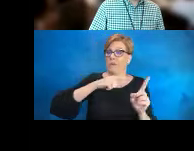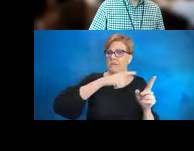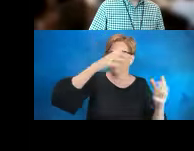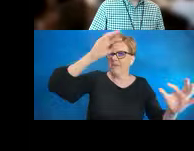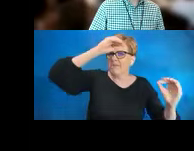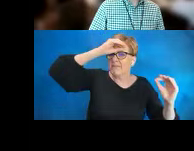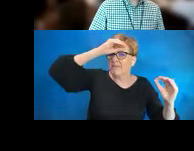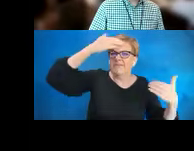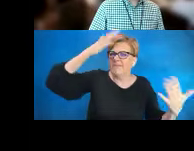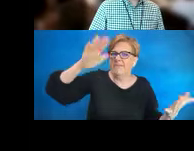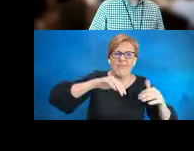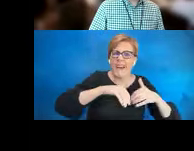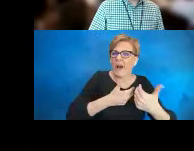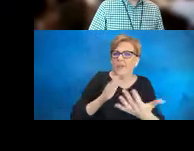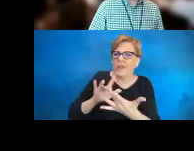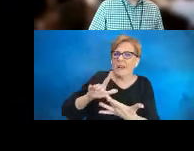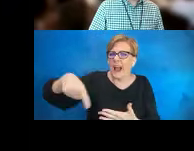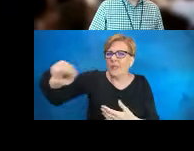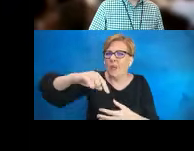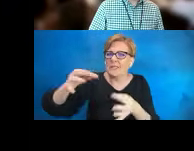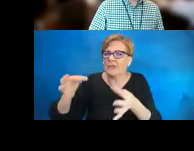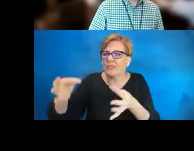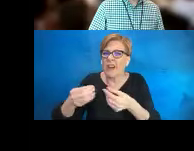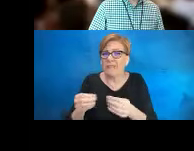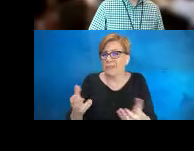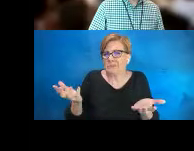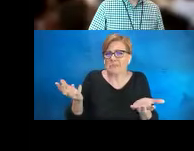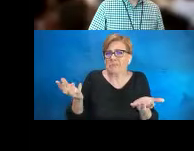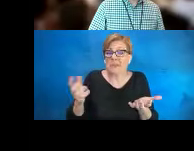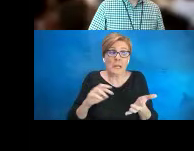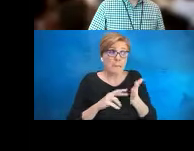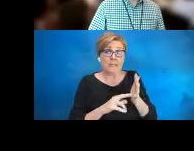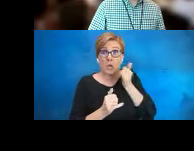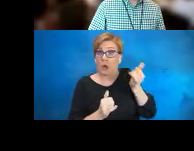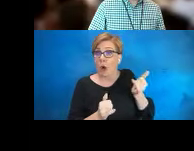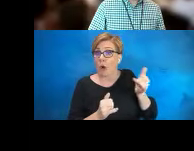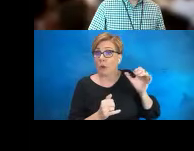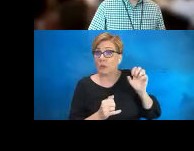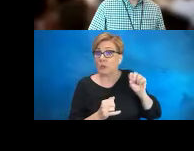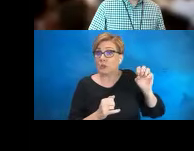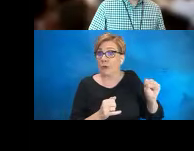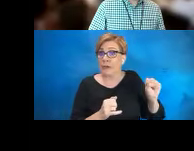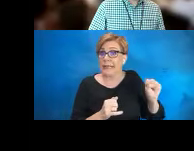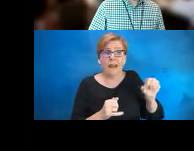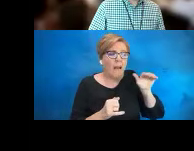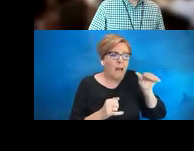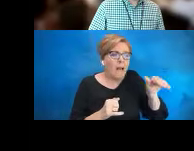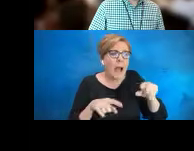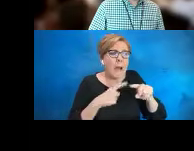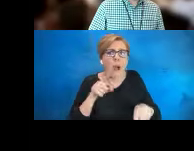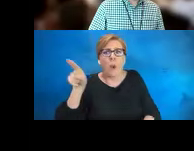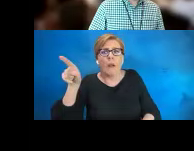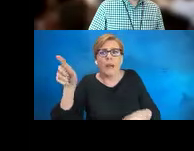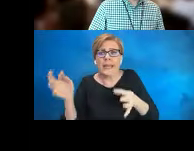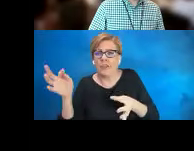OHO office. So it really is not a good use of time to contact the wrong component, which is why we're going into this level of detail.